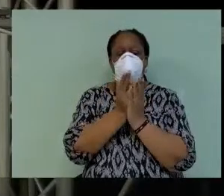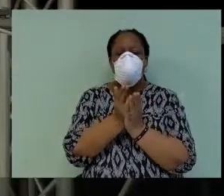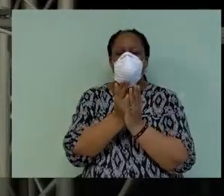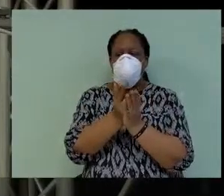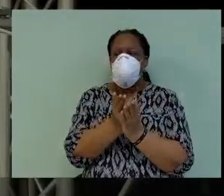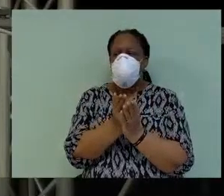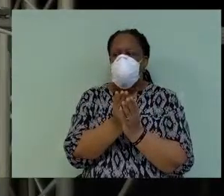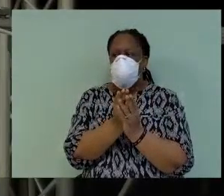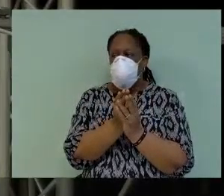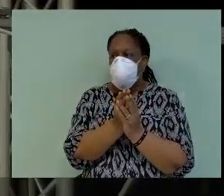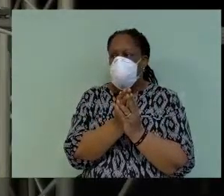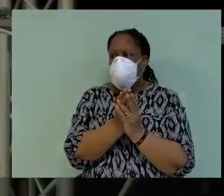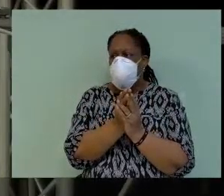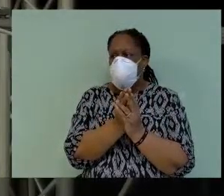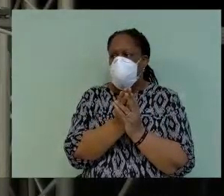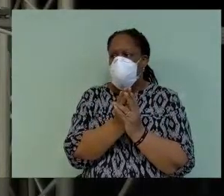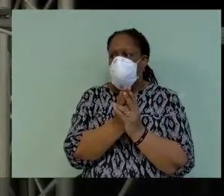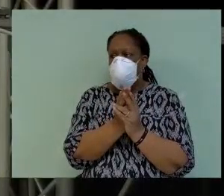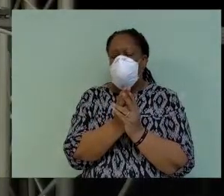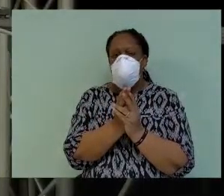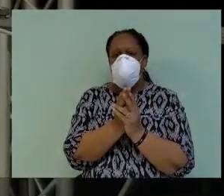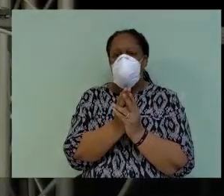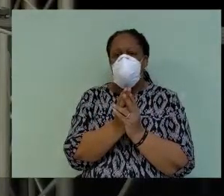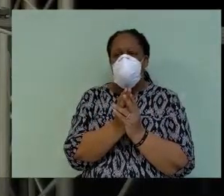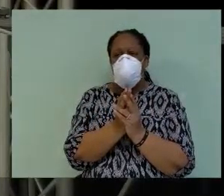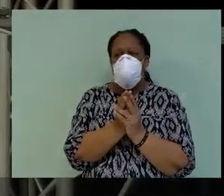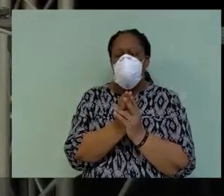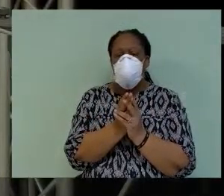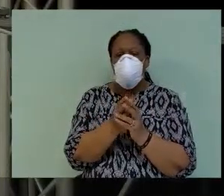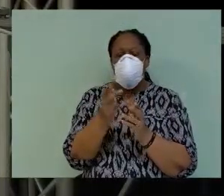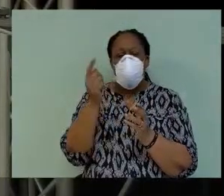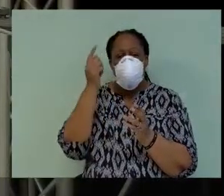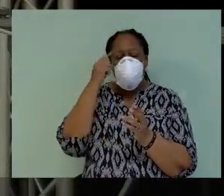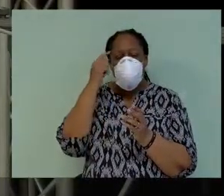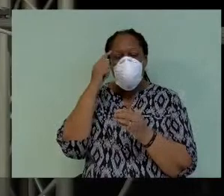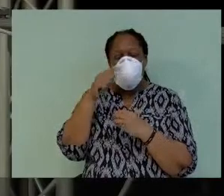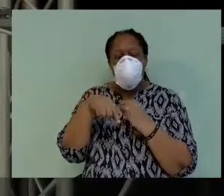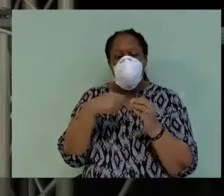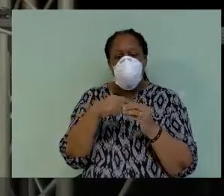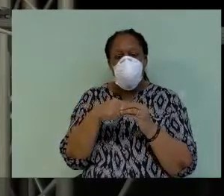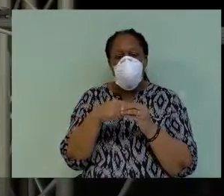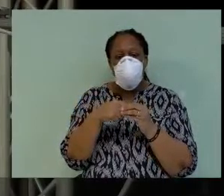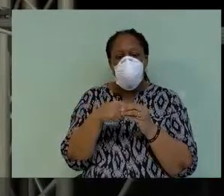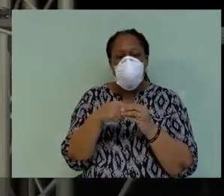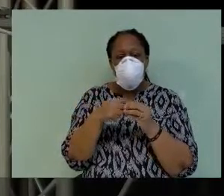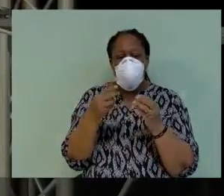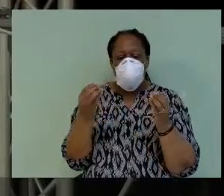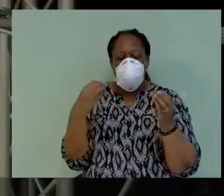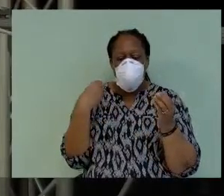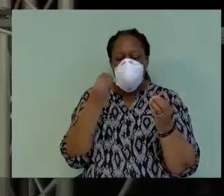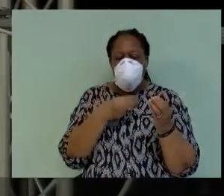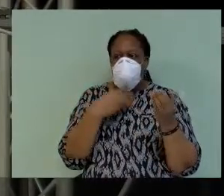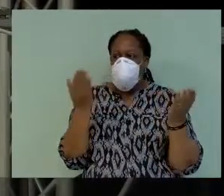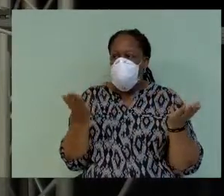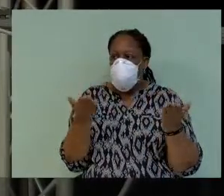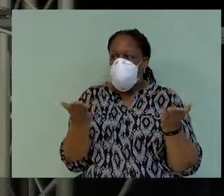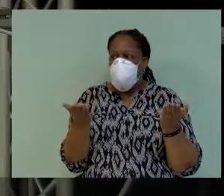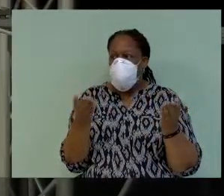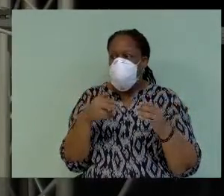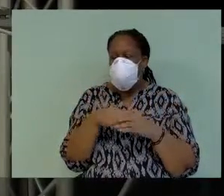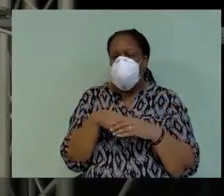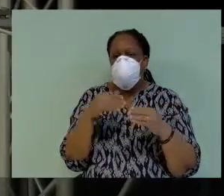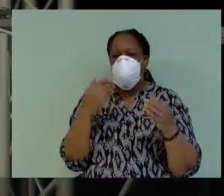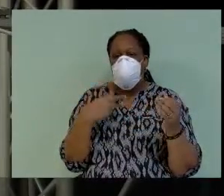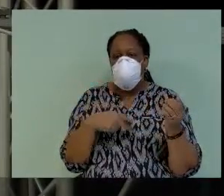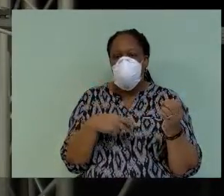be concerned about our recovered cases and they causing a secondary